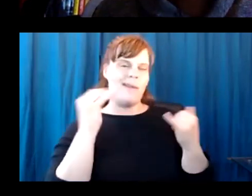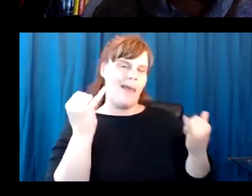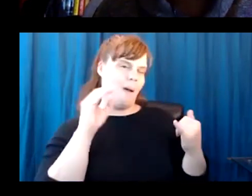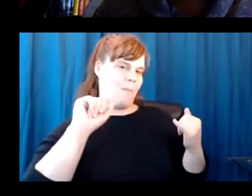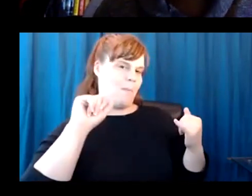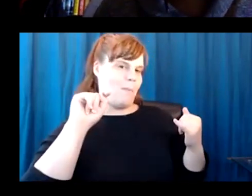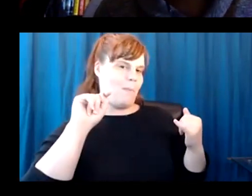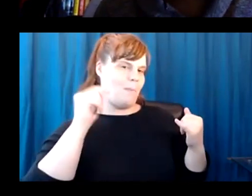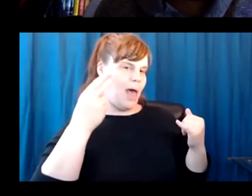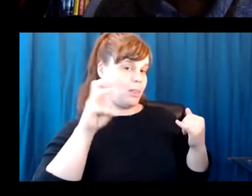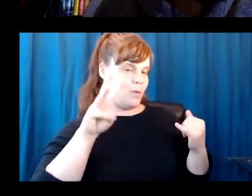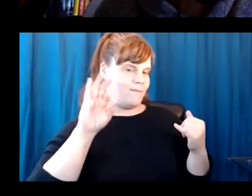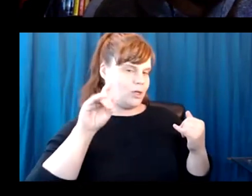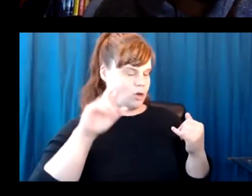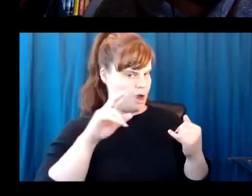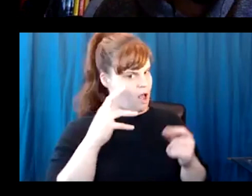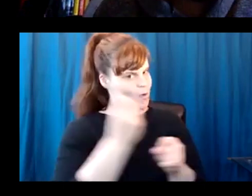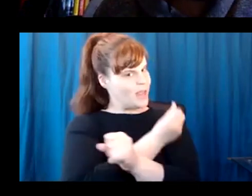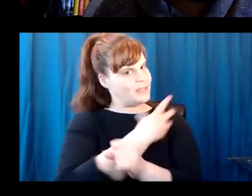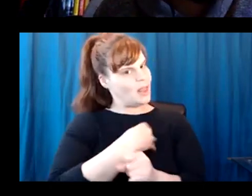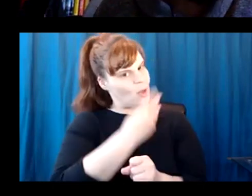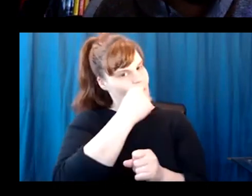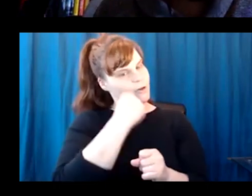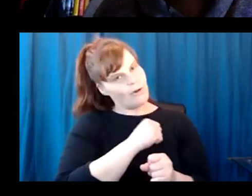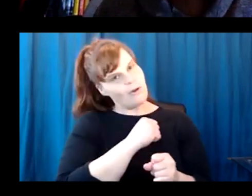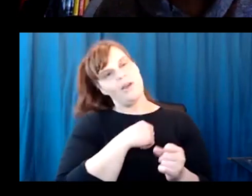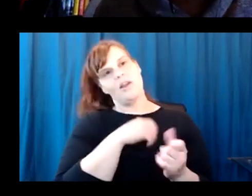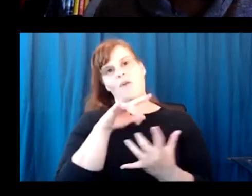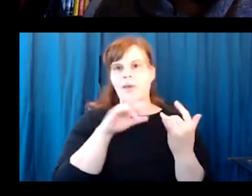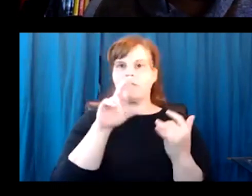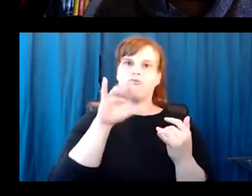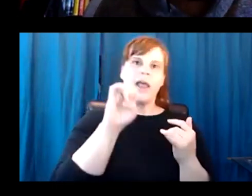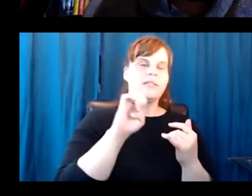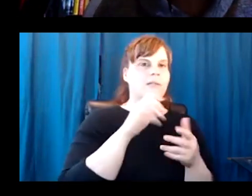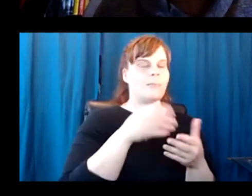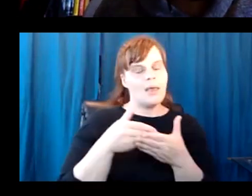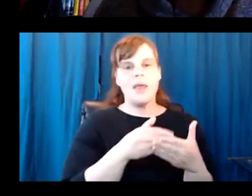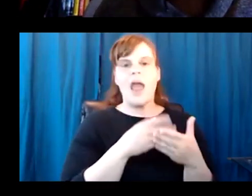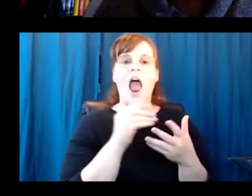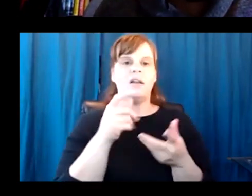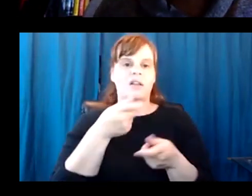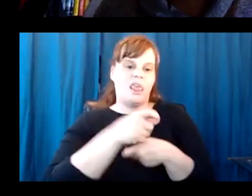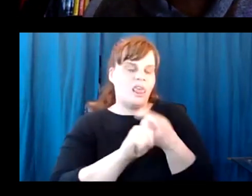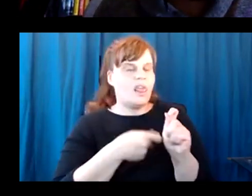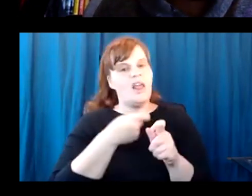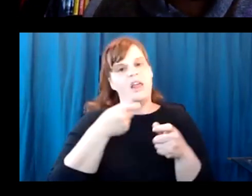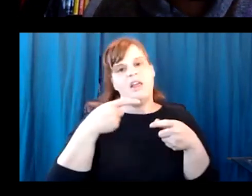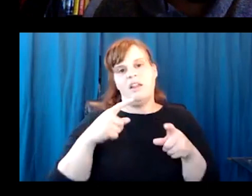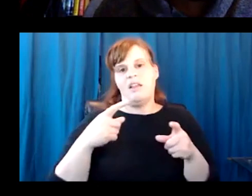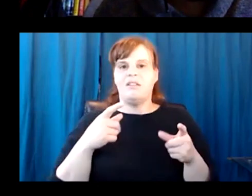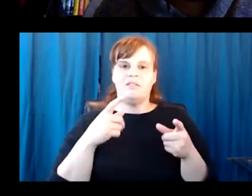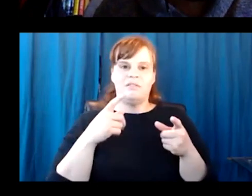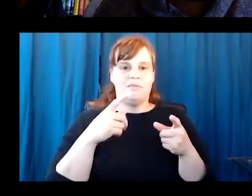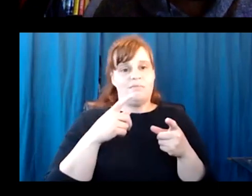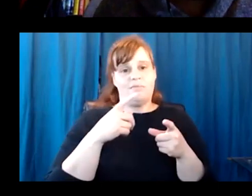The novel's hijinks involve a potential mixed race baby, a jet plane, and mutilation at the hands of animalistic, atavistic Mississippi